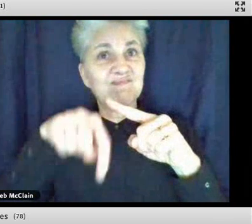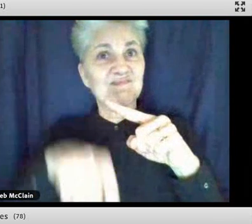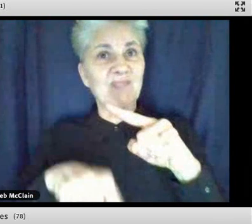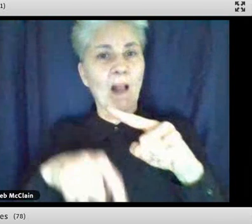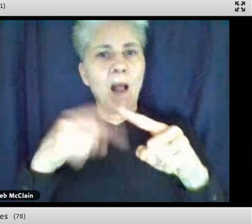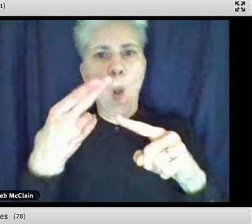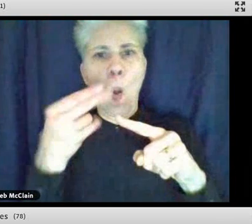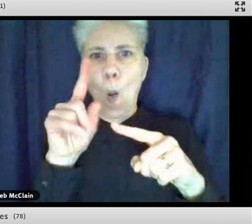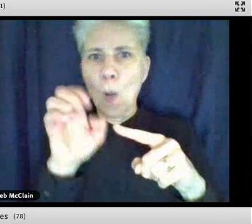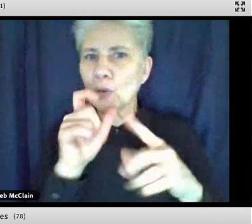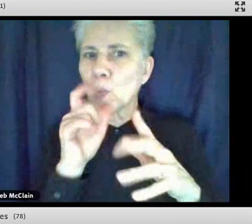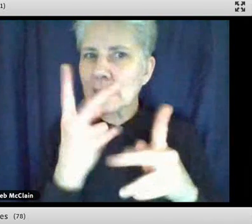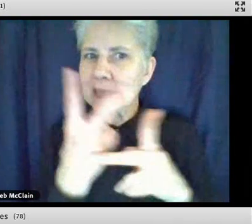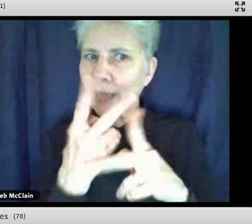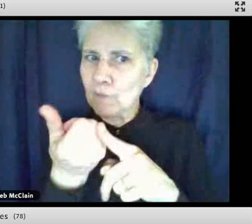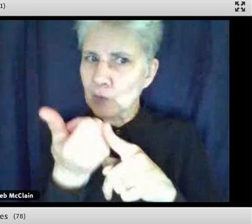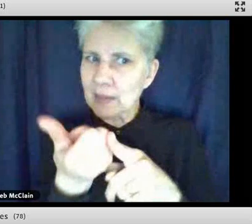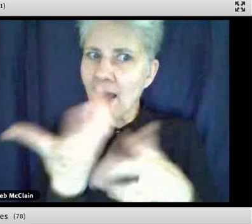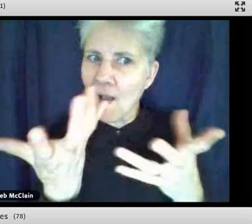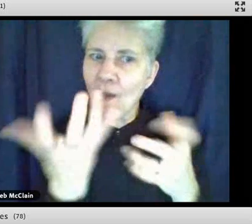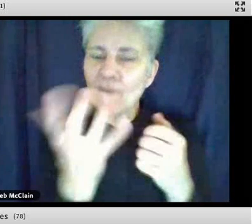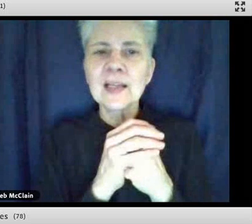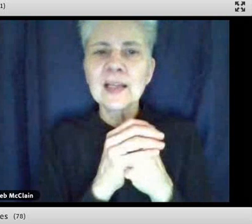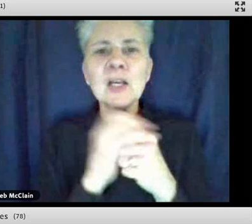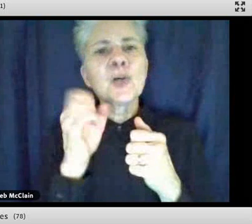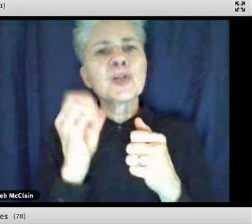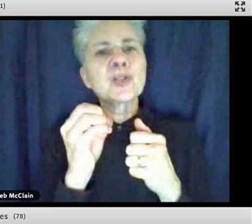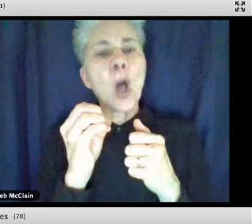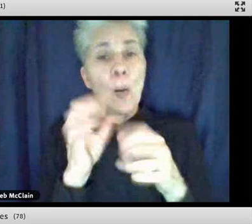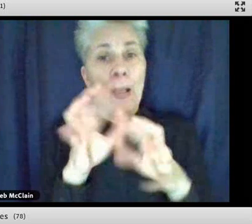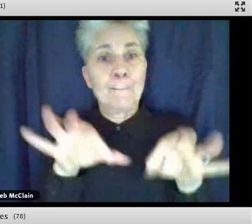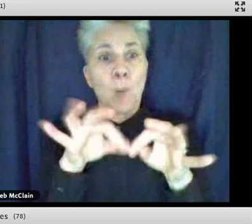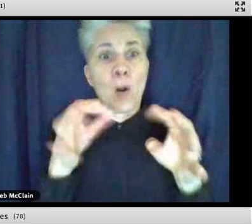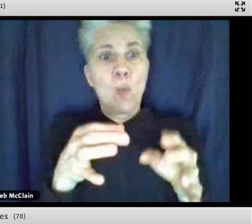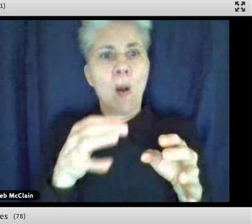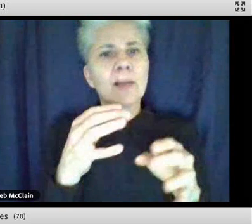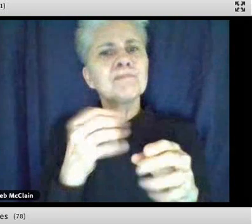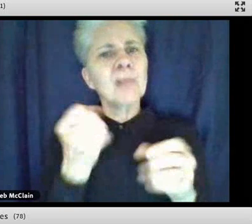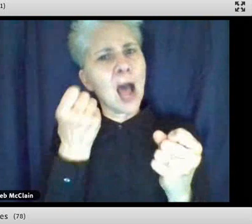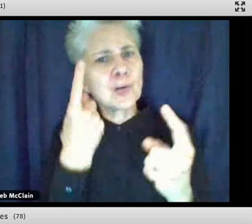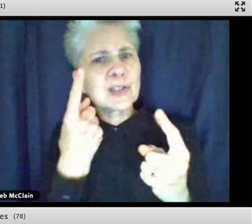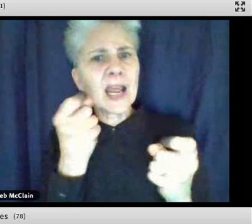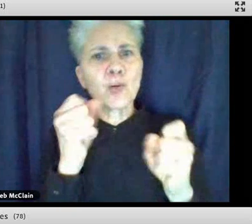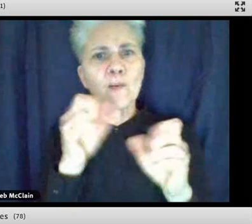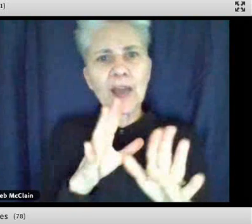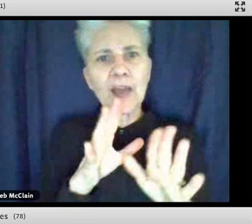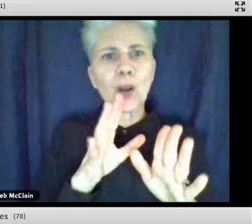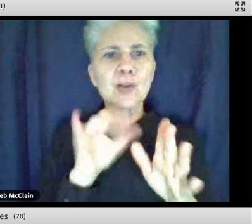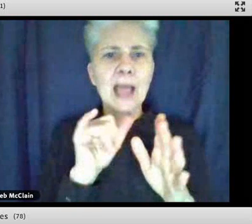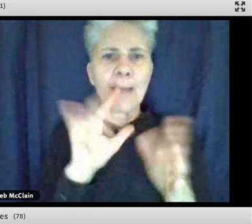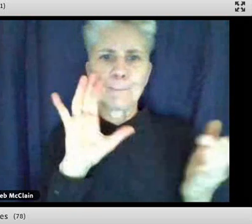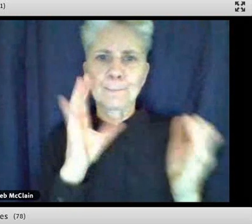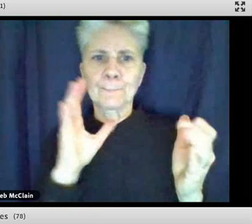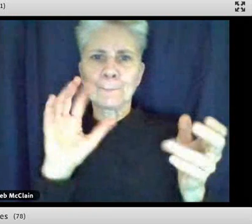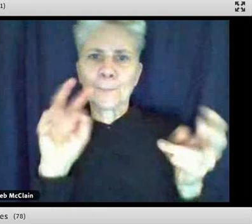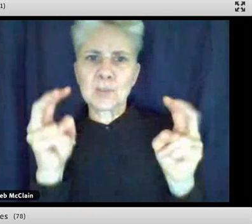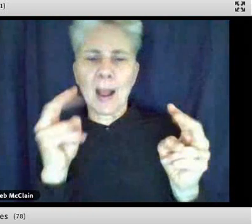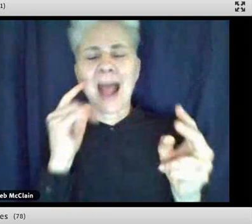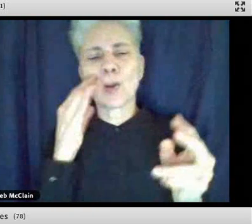got to take care of yourself. And so the key is to work towards understanding your fears and trying to put them in perspective. I know it's